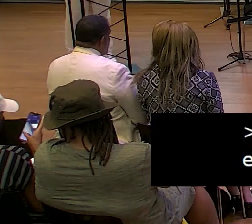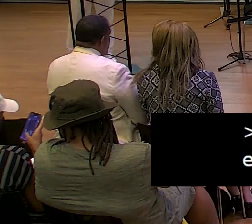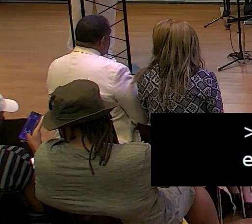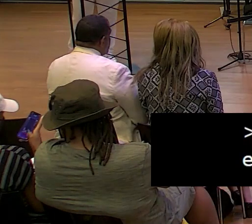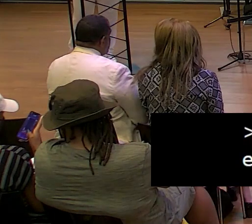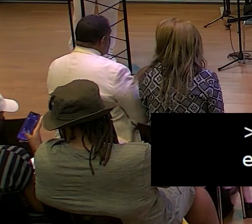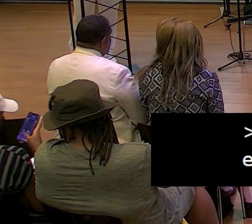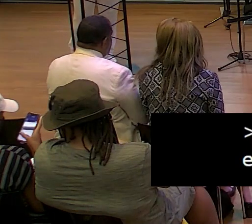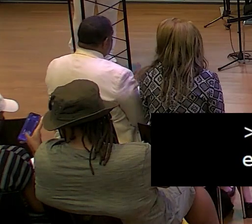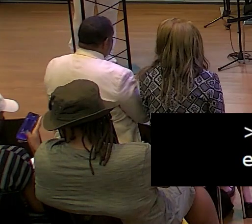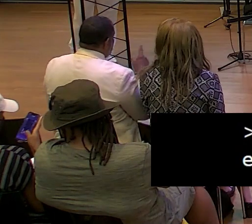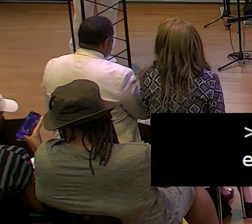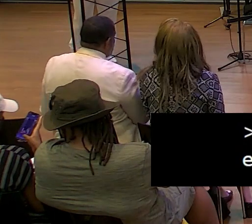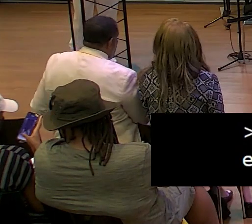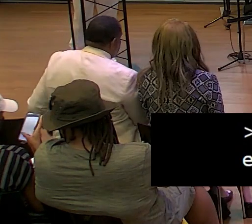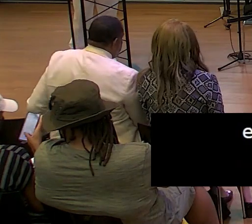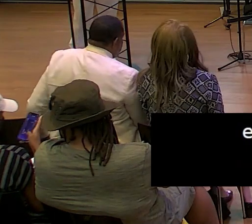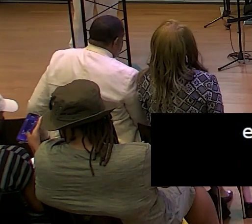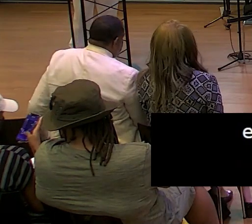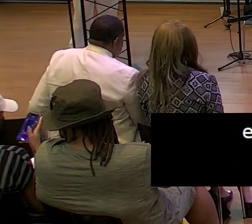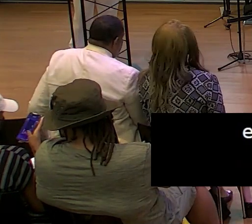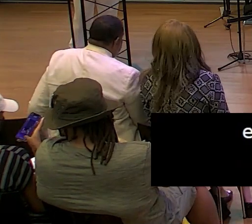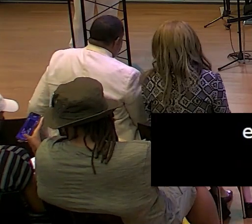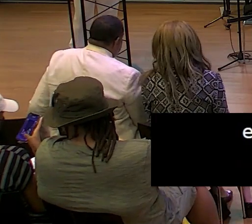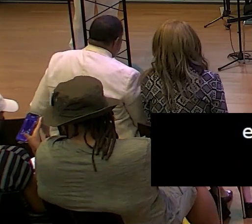Well, while we are waiting on Jolie,